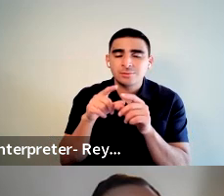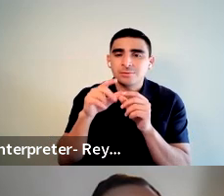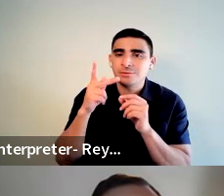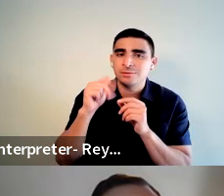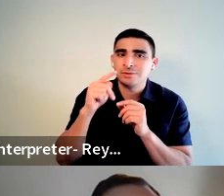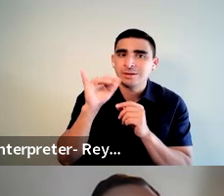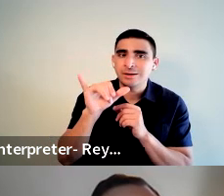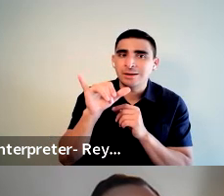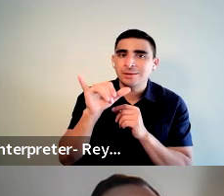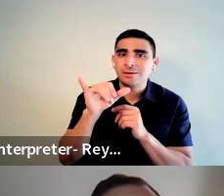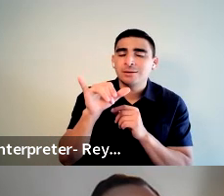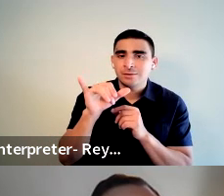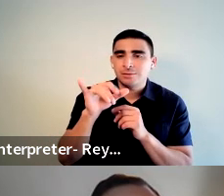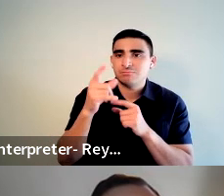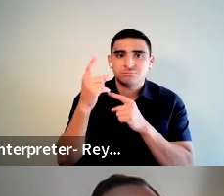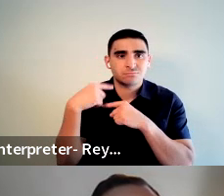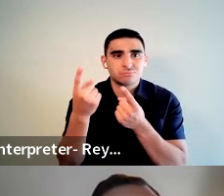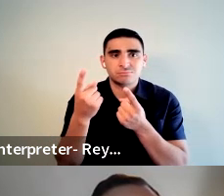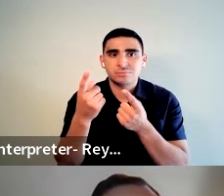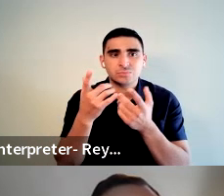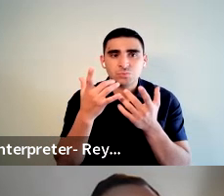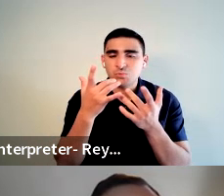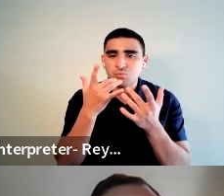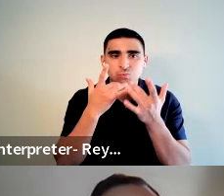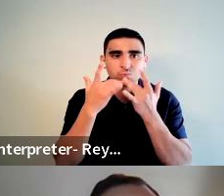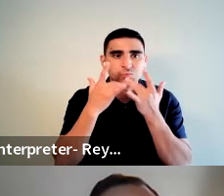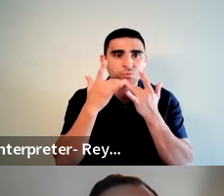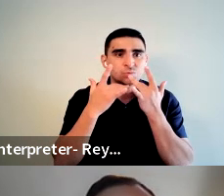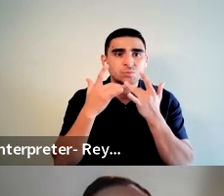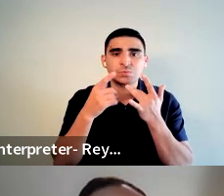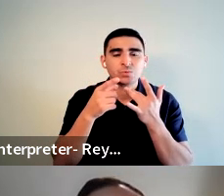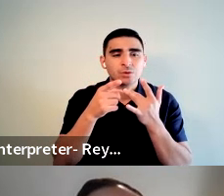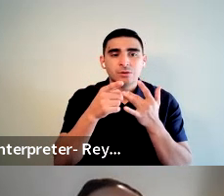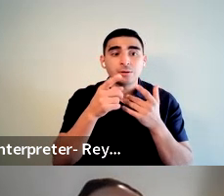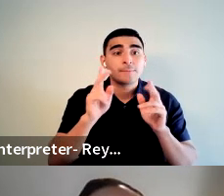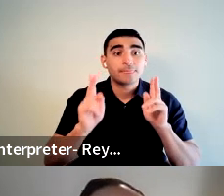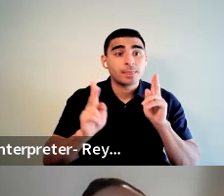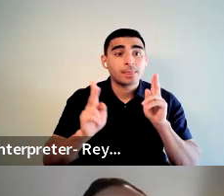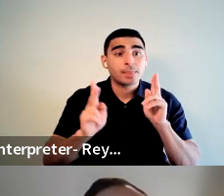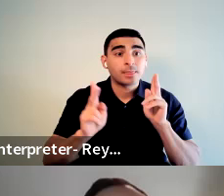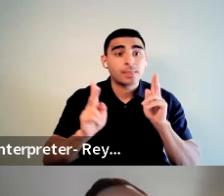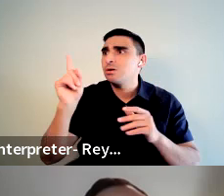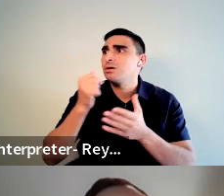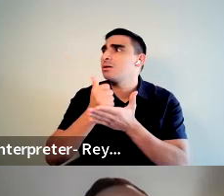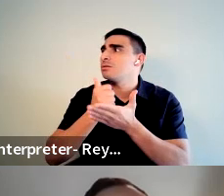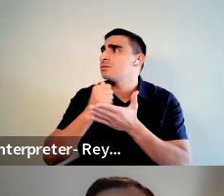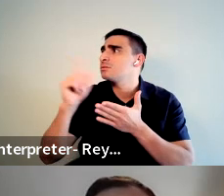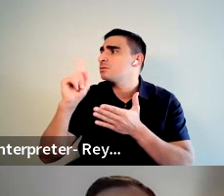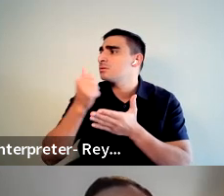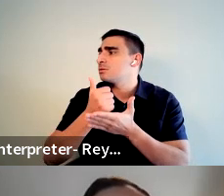is a huge gap I've heard since I started with our organization, and people they don't know where to go to find help. My only